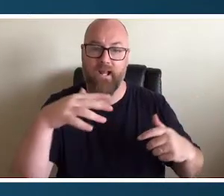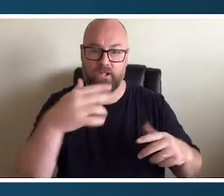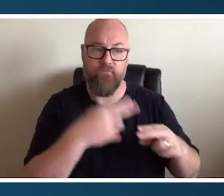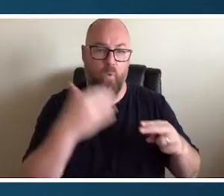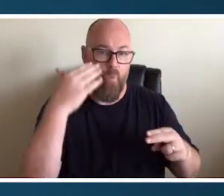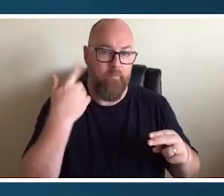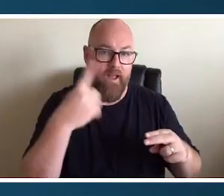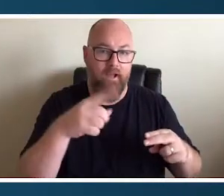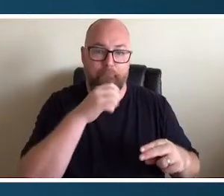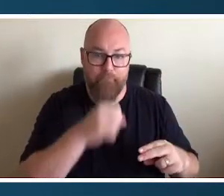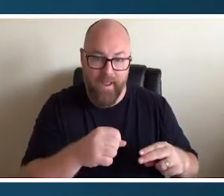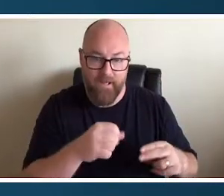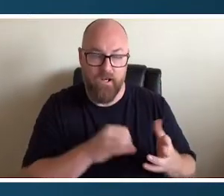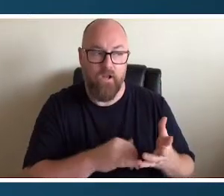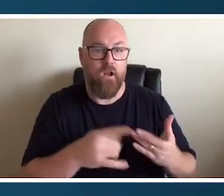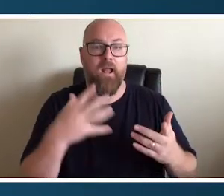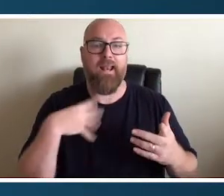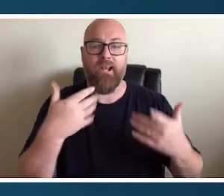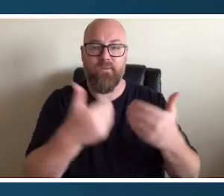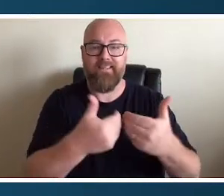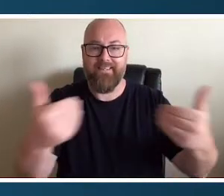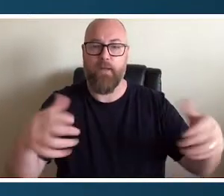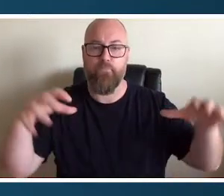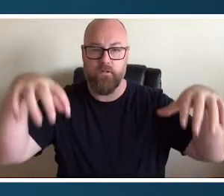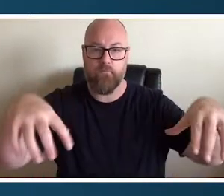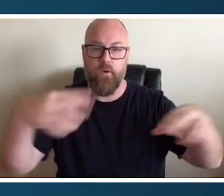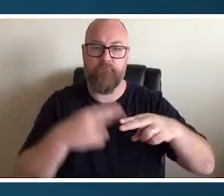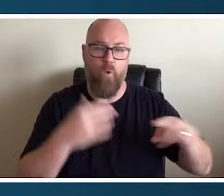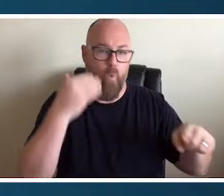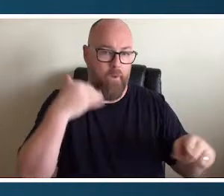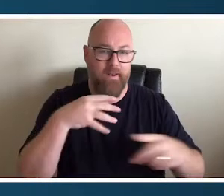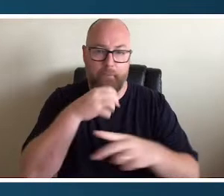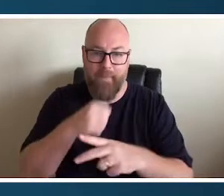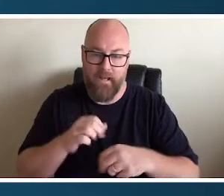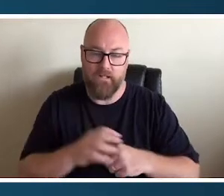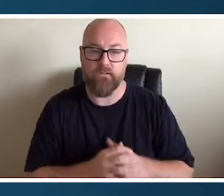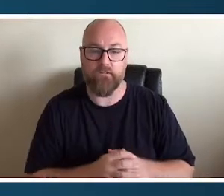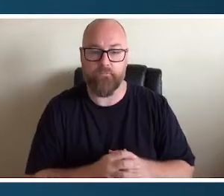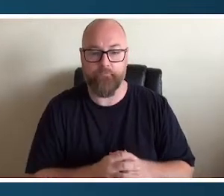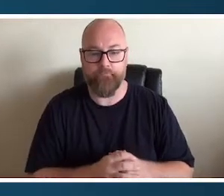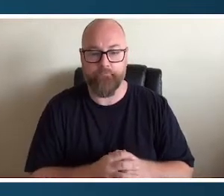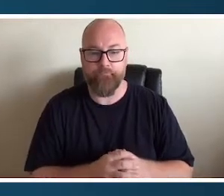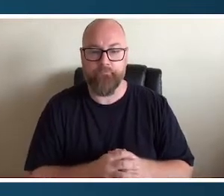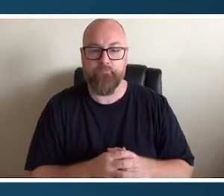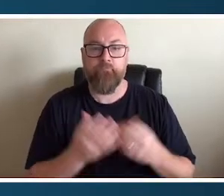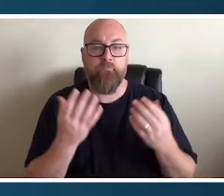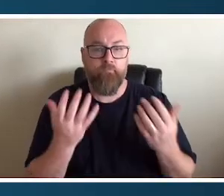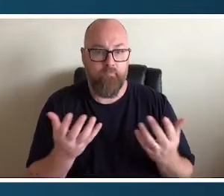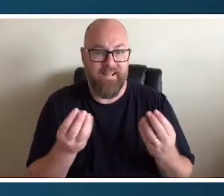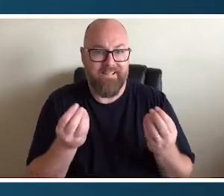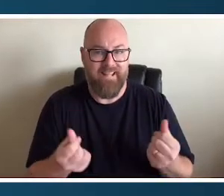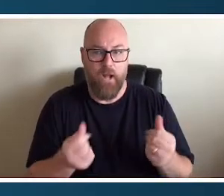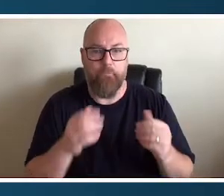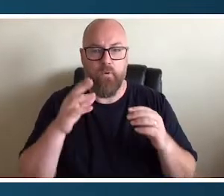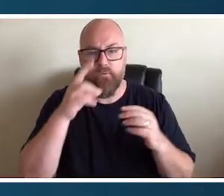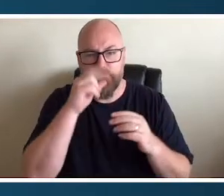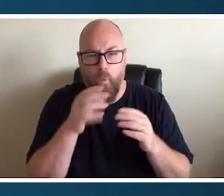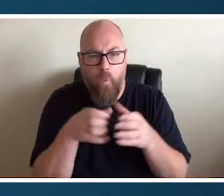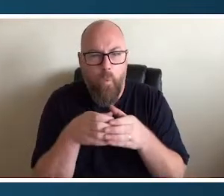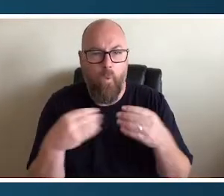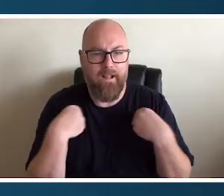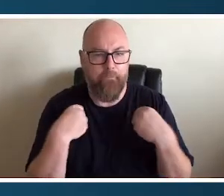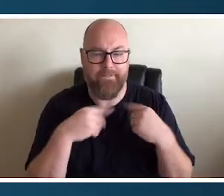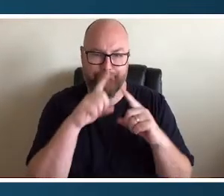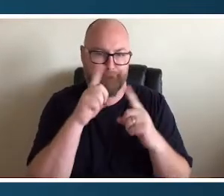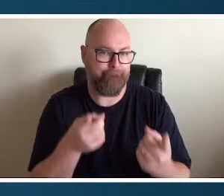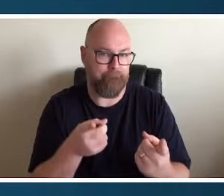capacity to provide separate facilities for women and men. Smaller companies just can't do this. And getting the